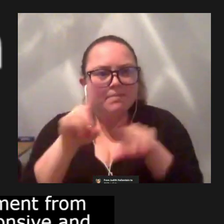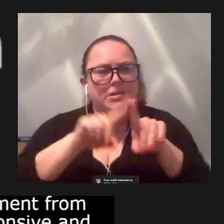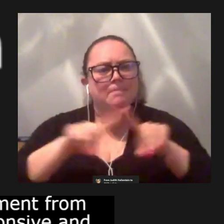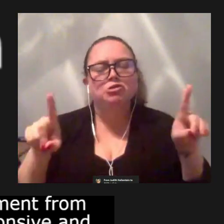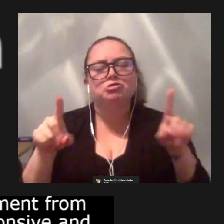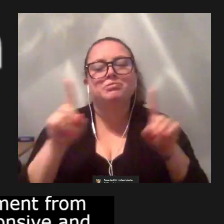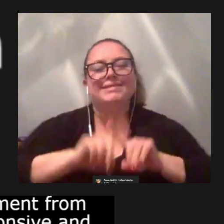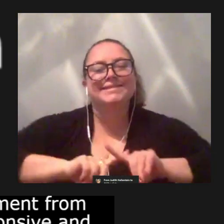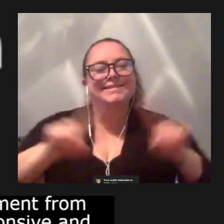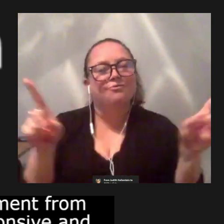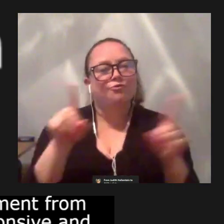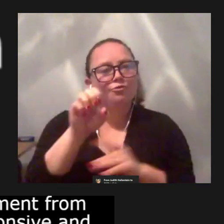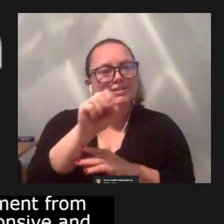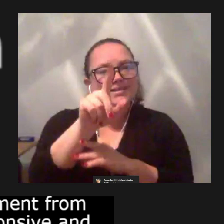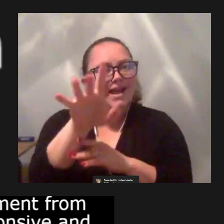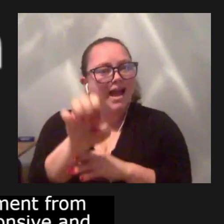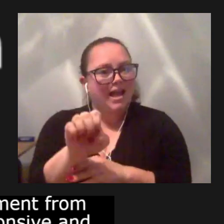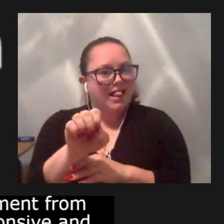different